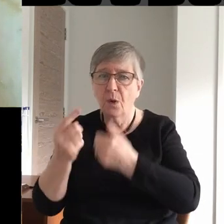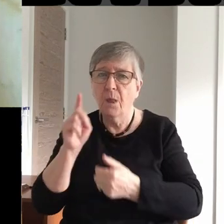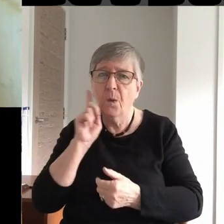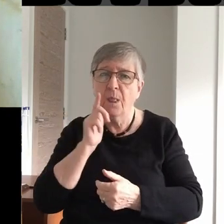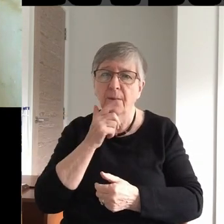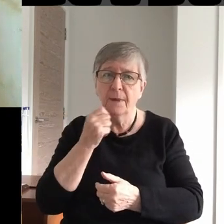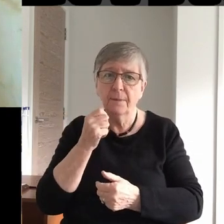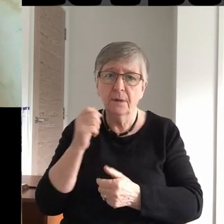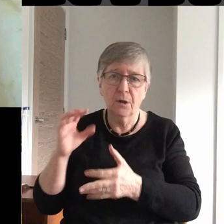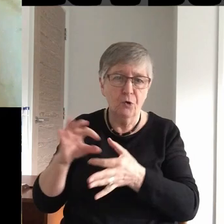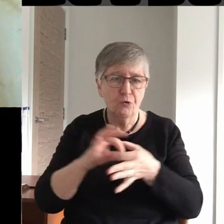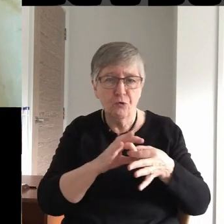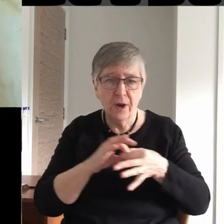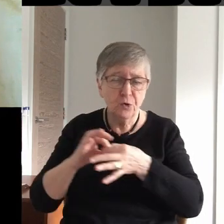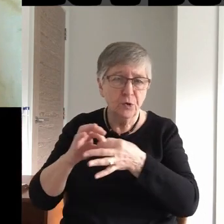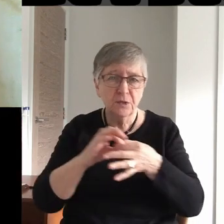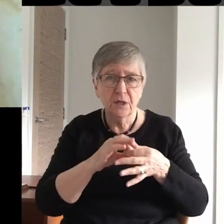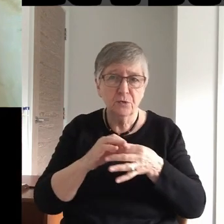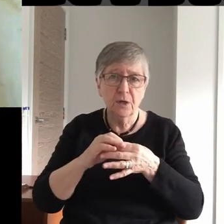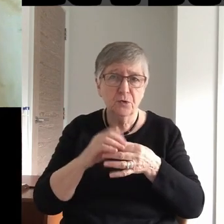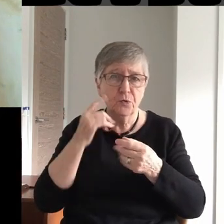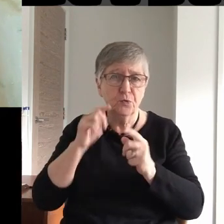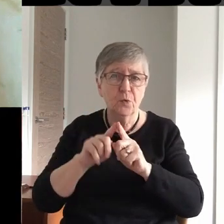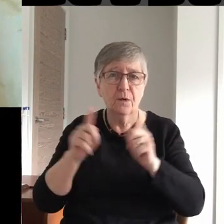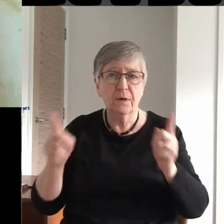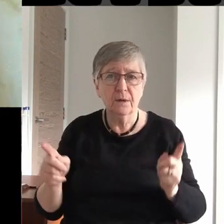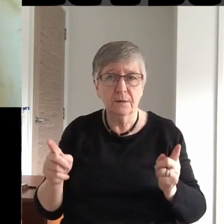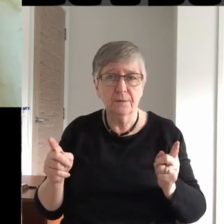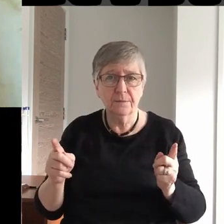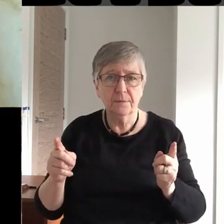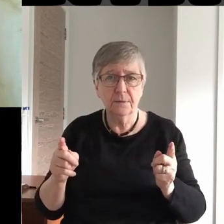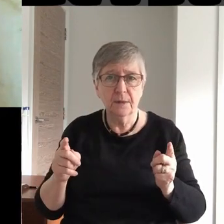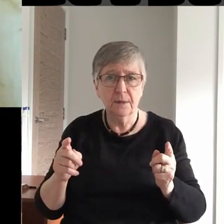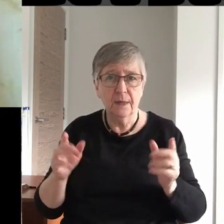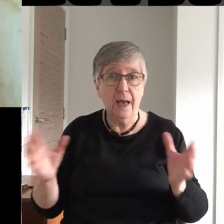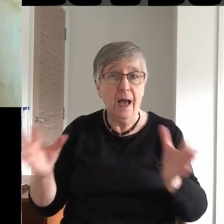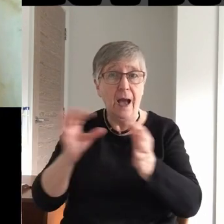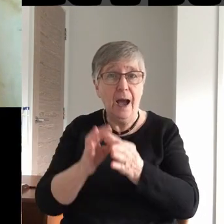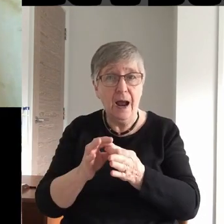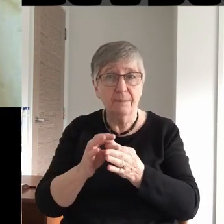reconciliation to the estranged, harmony